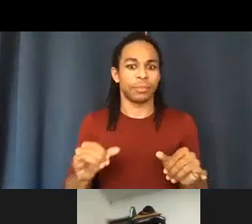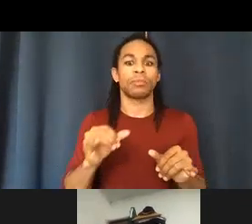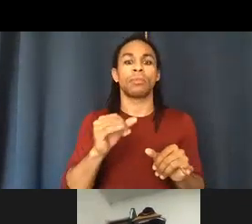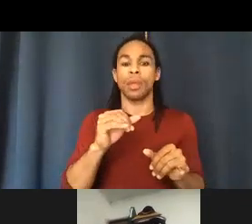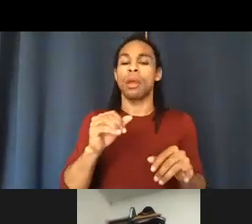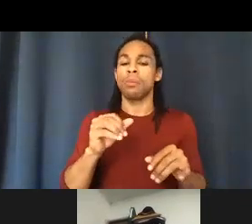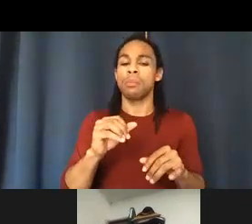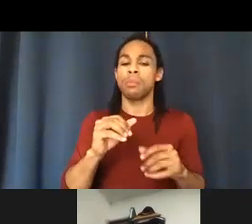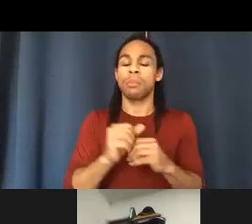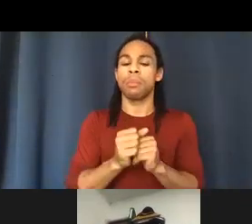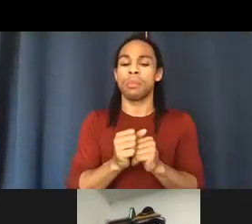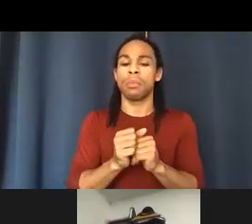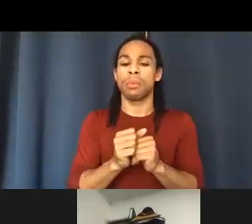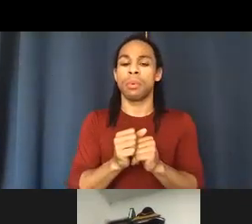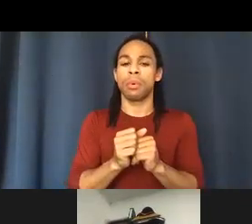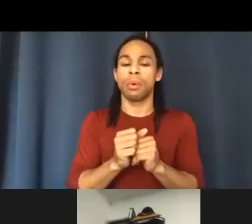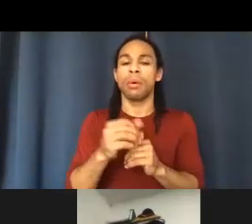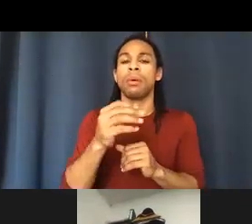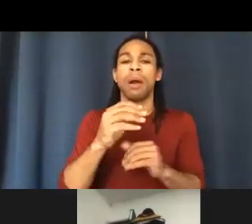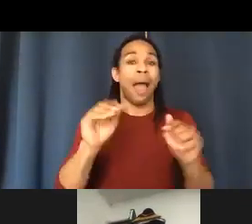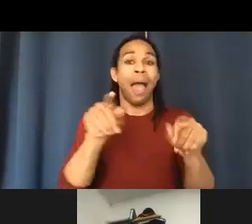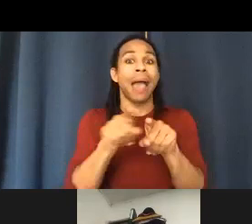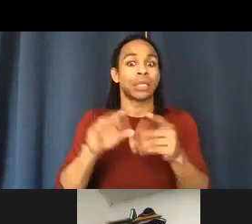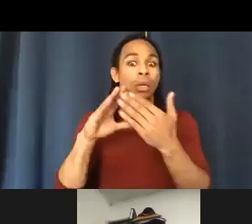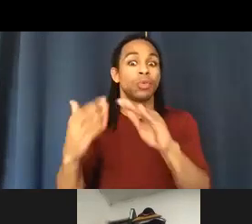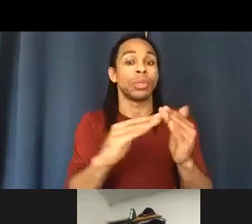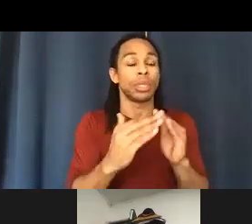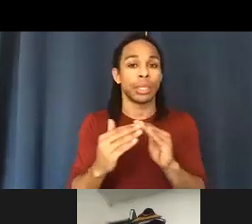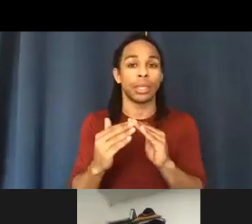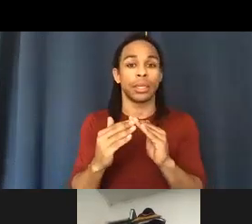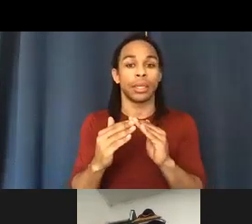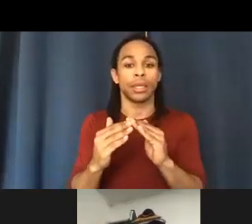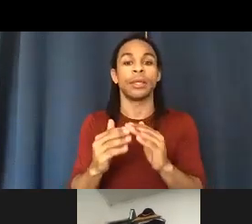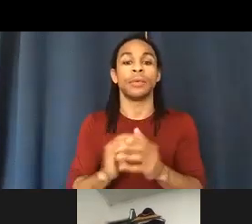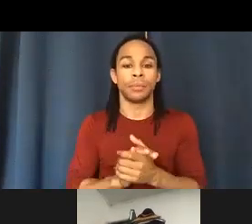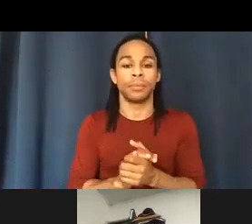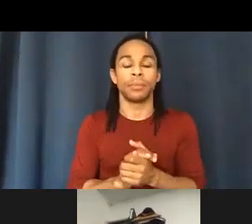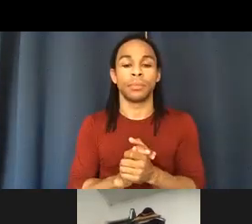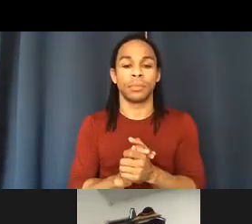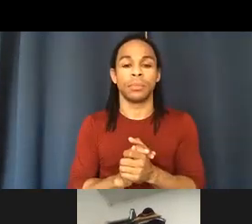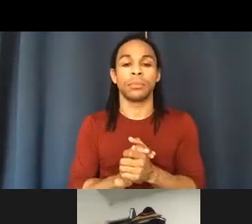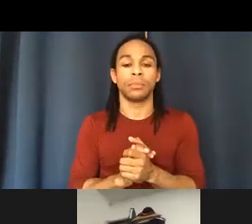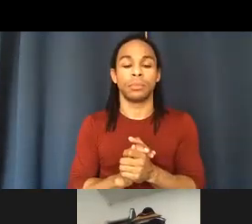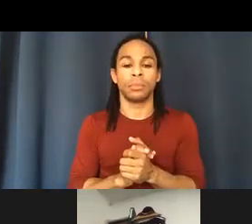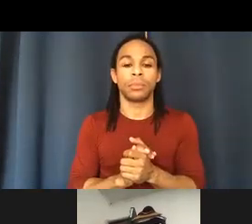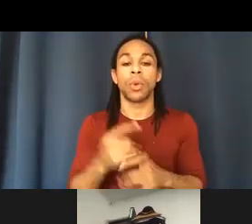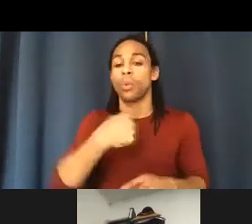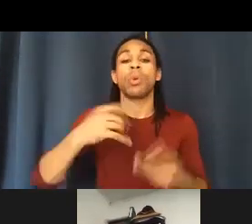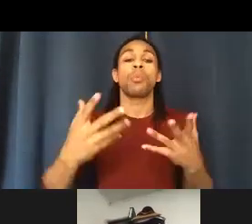We want to be able to be closer to the spaces where decisions are being taken for families and communities.